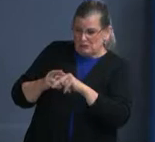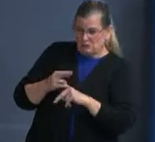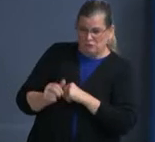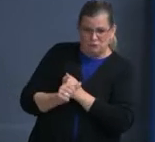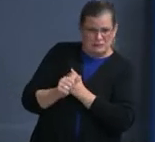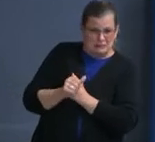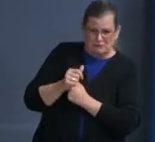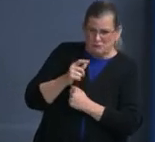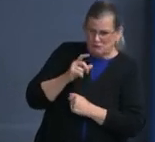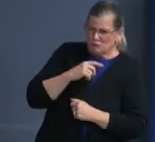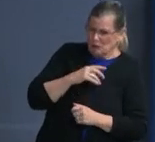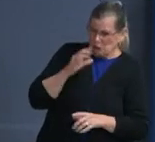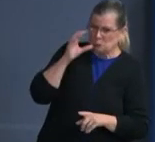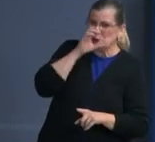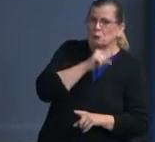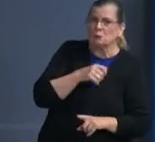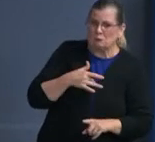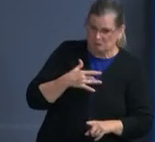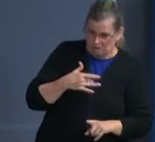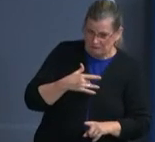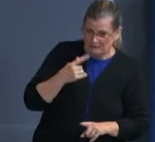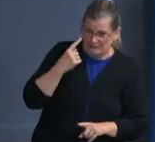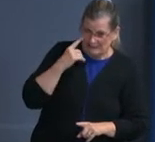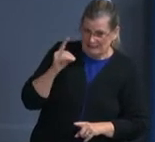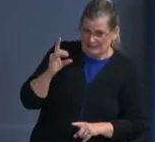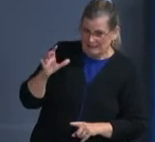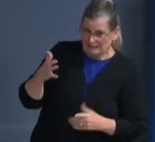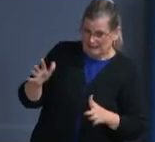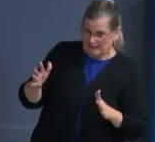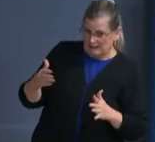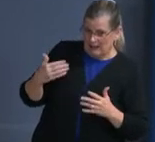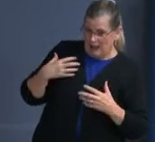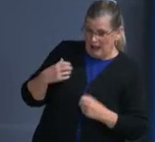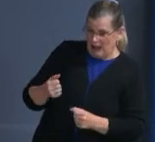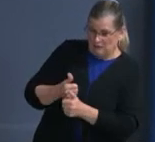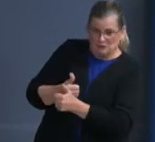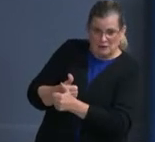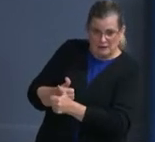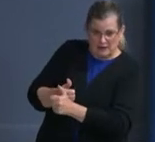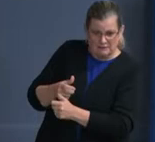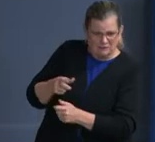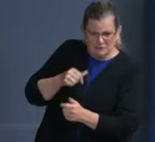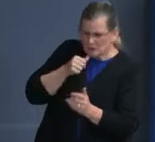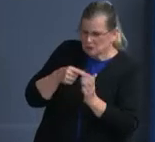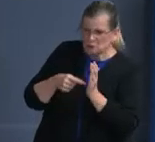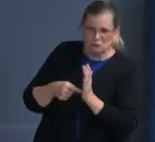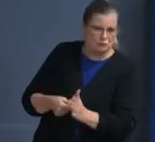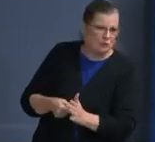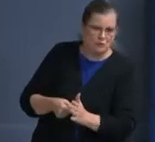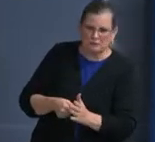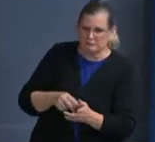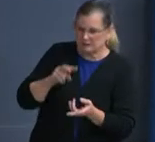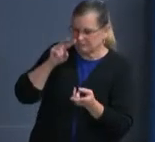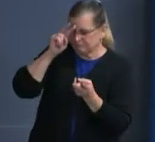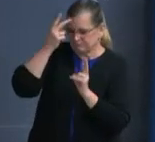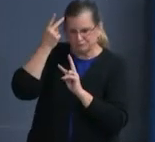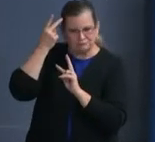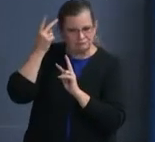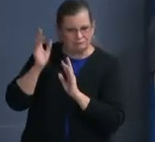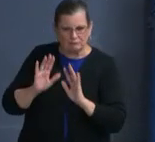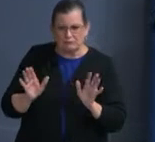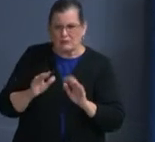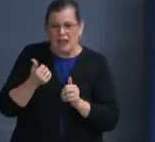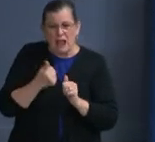because DC Health's contact tracing data doesn't show you that, would be a flawed assumption for anyone who operates